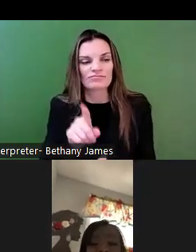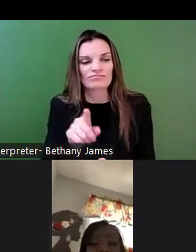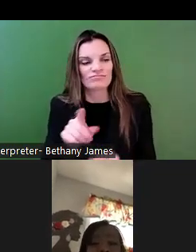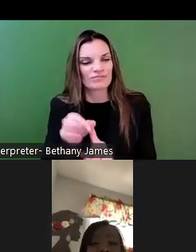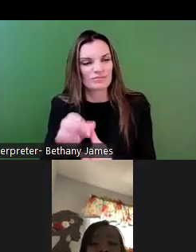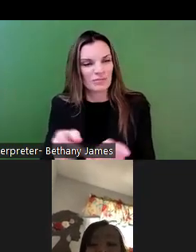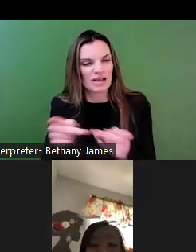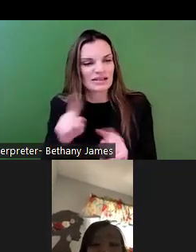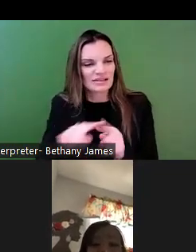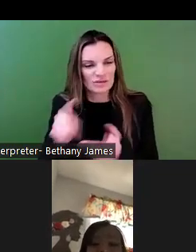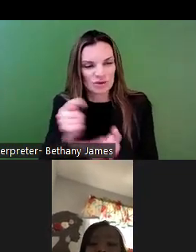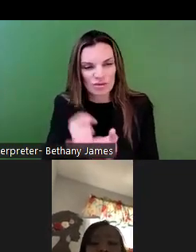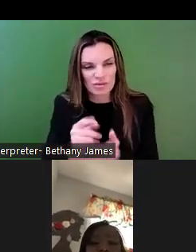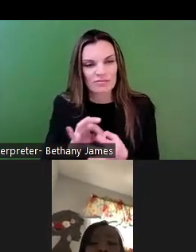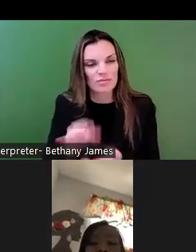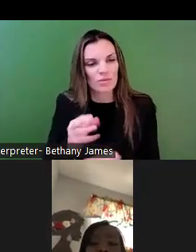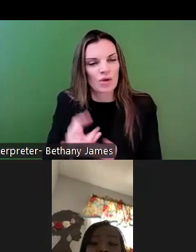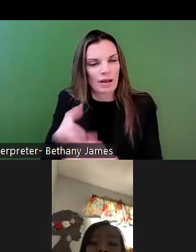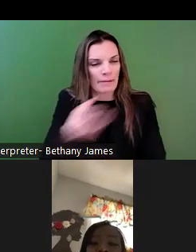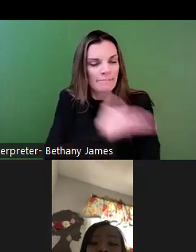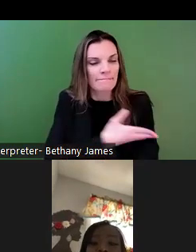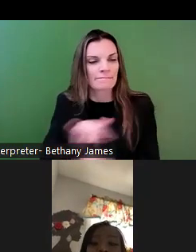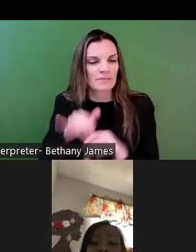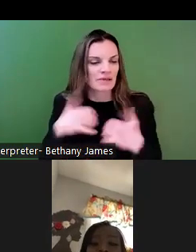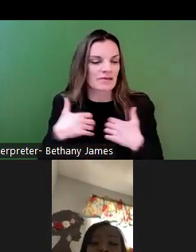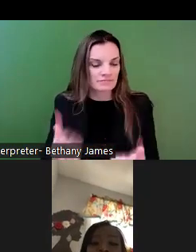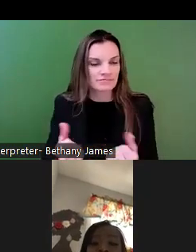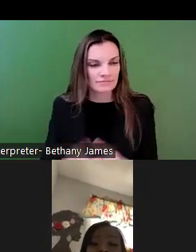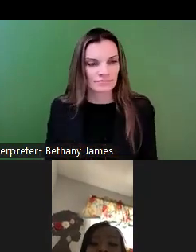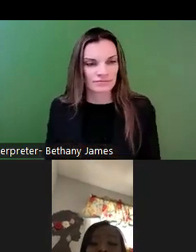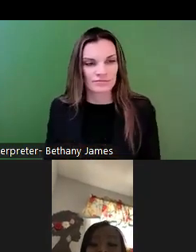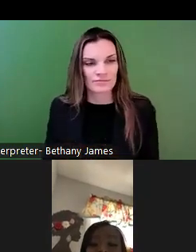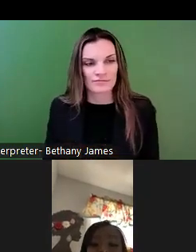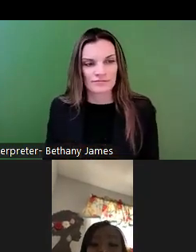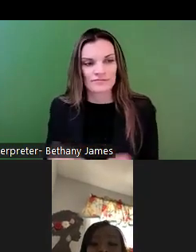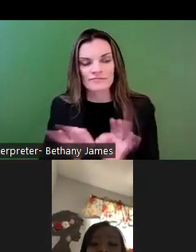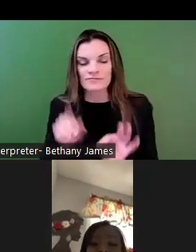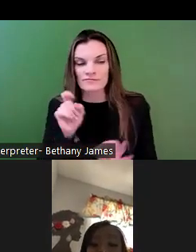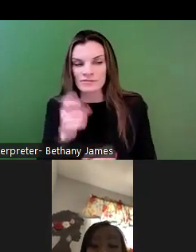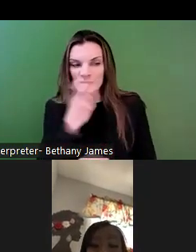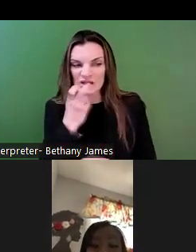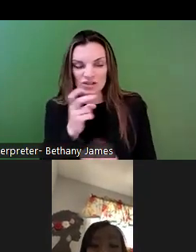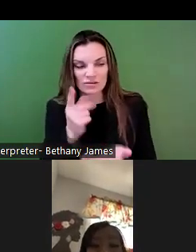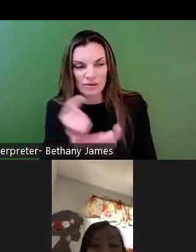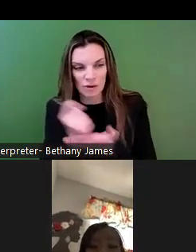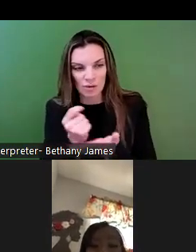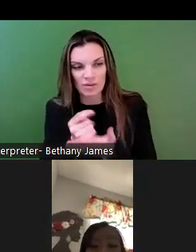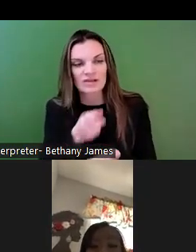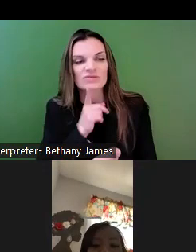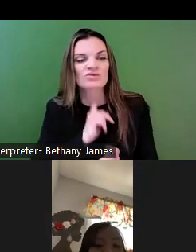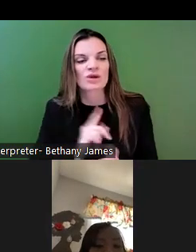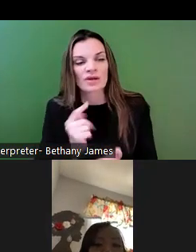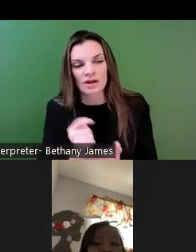after treatment, rehab begins. The most important thing is that they have someone come in, a speech therapist come in, they come do a swallow therapy